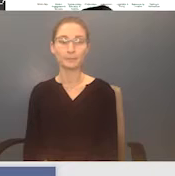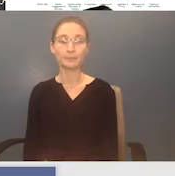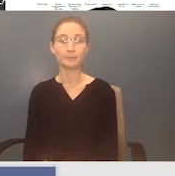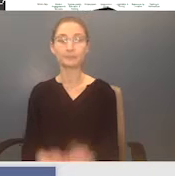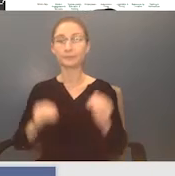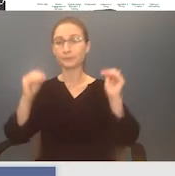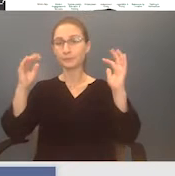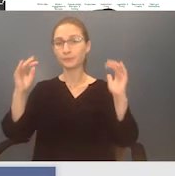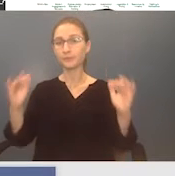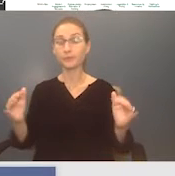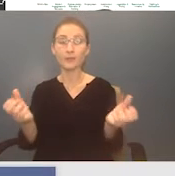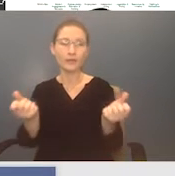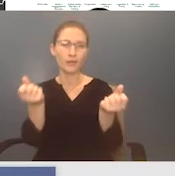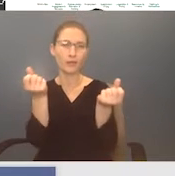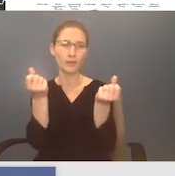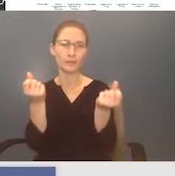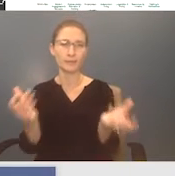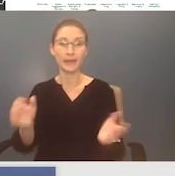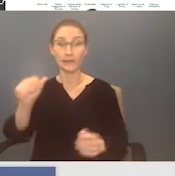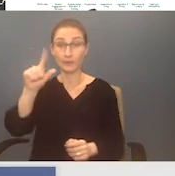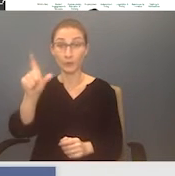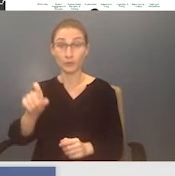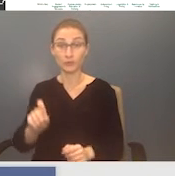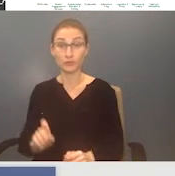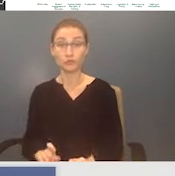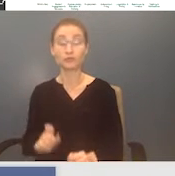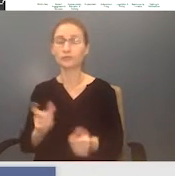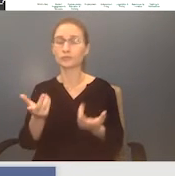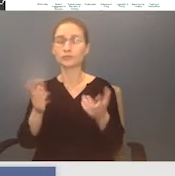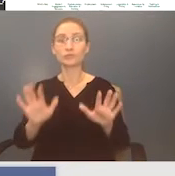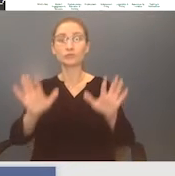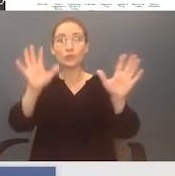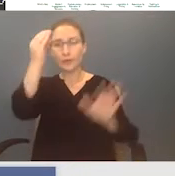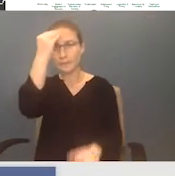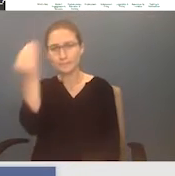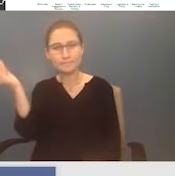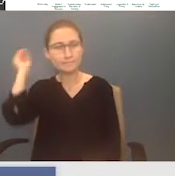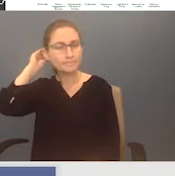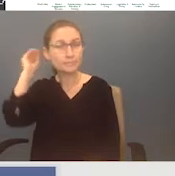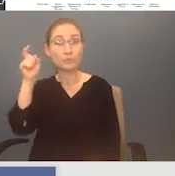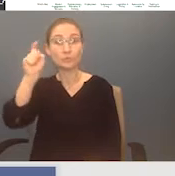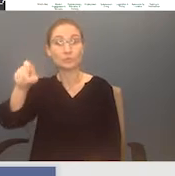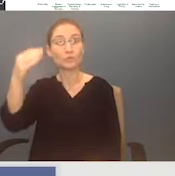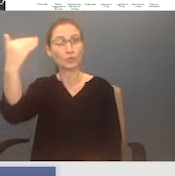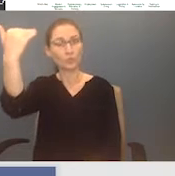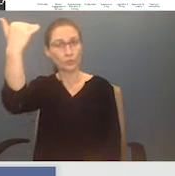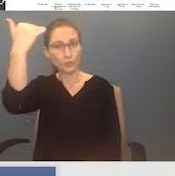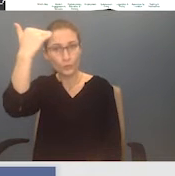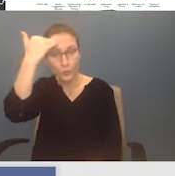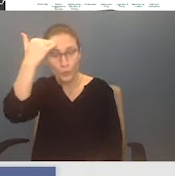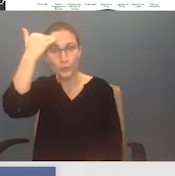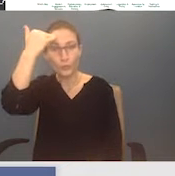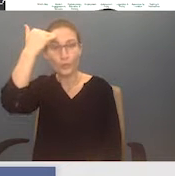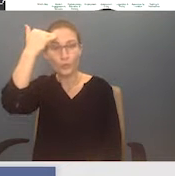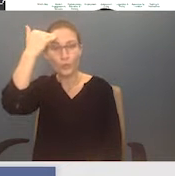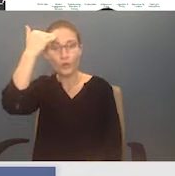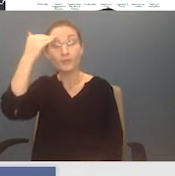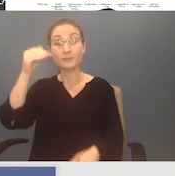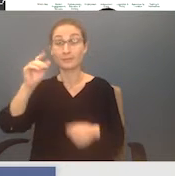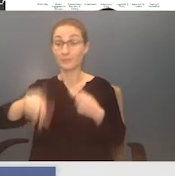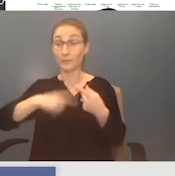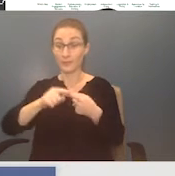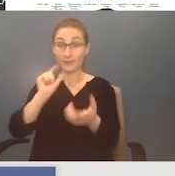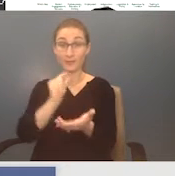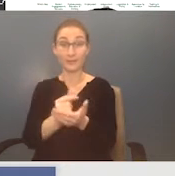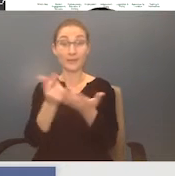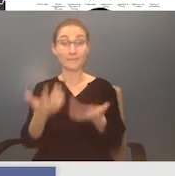A lot of these are great just considerations about things that a young person needs to have to be equipped to be successful after they walk